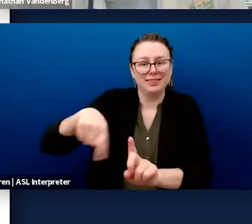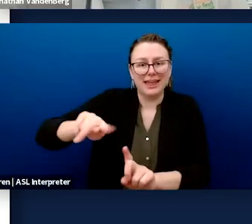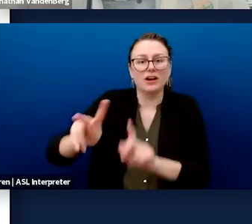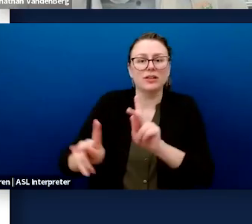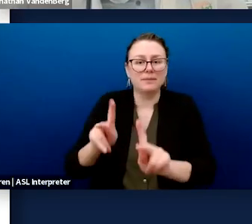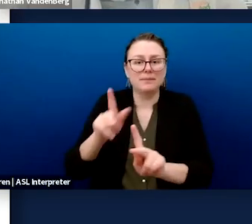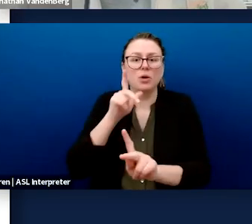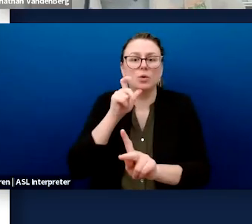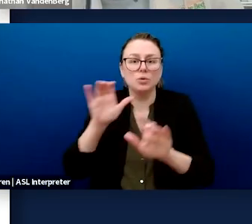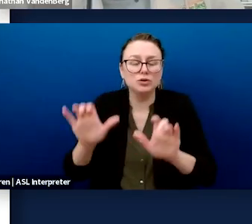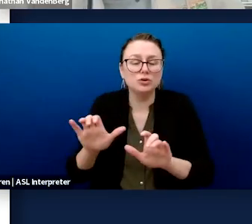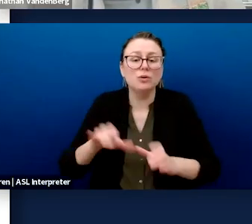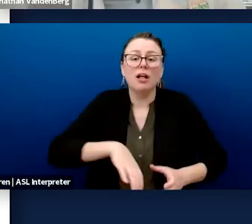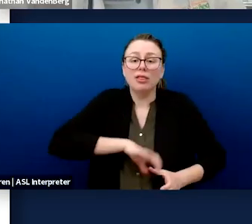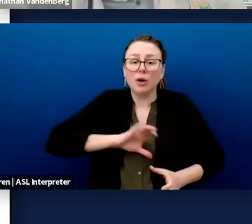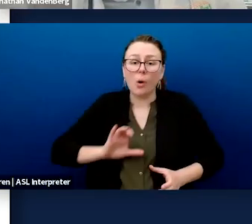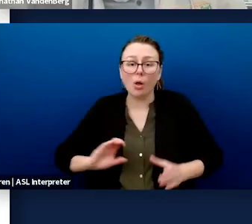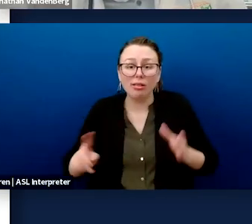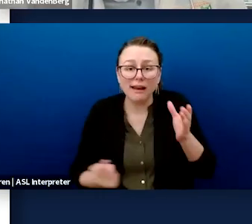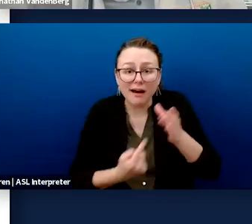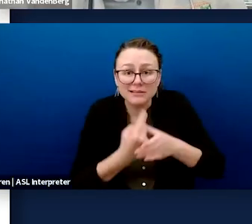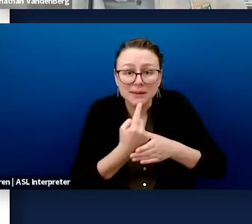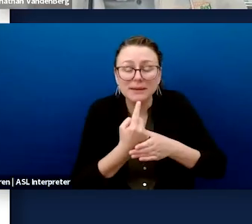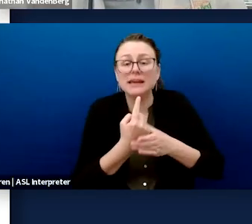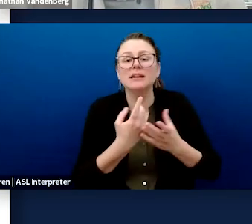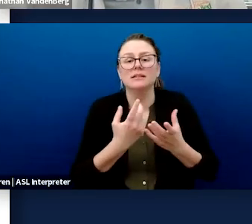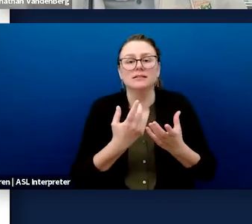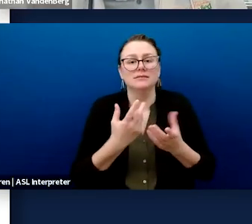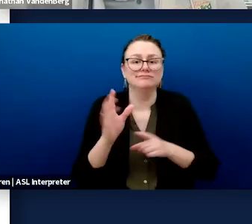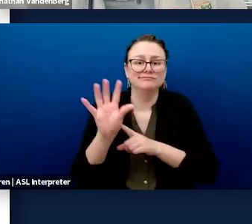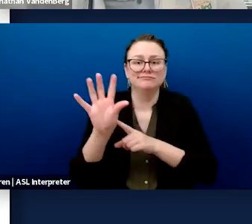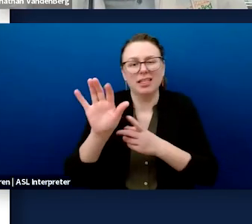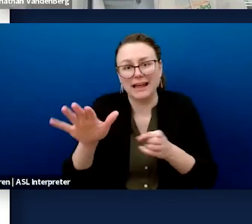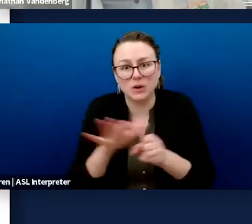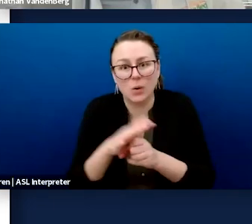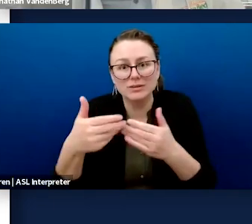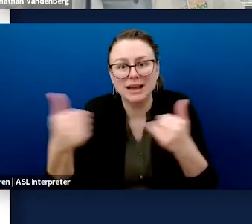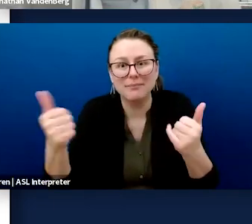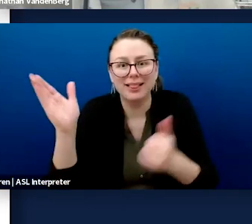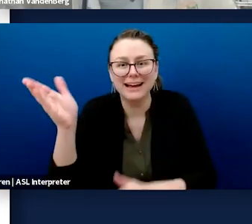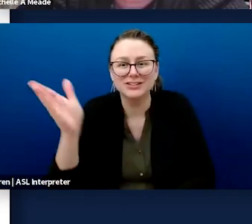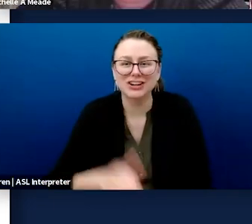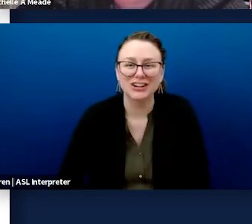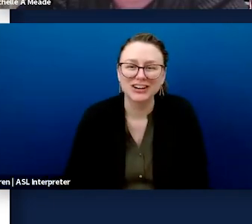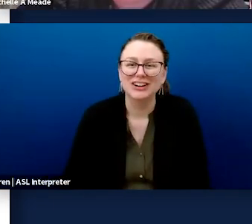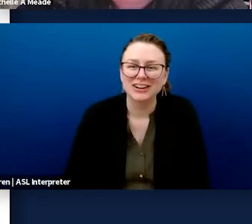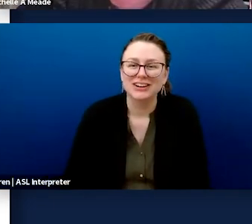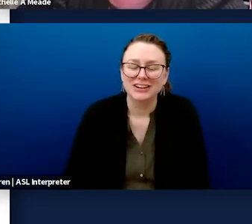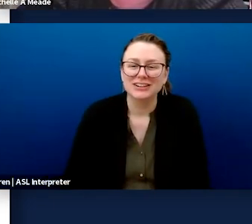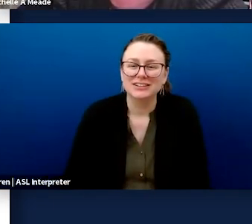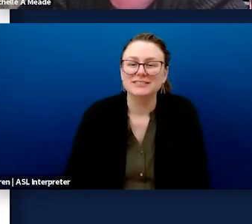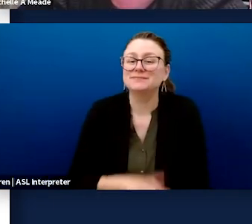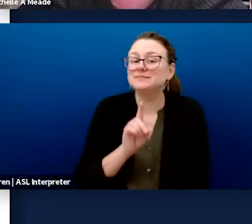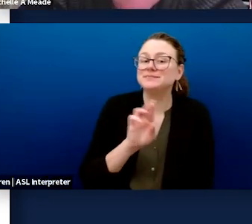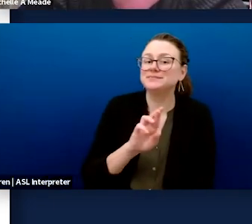do the colonoscopies, and going through that is a whole nother lecture probably. And also, I